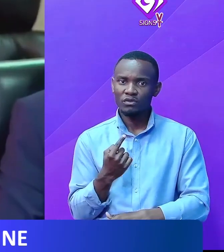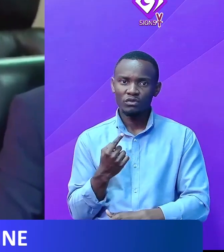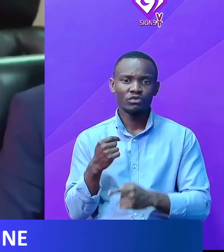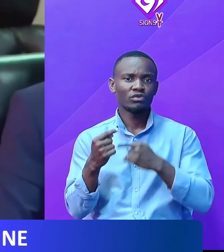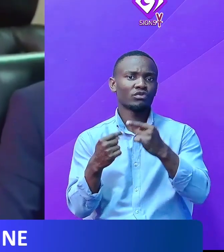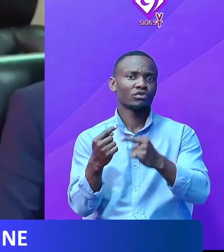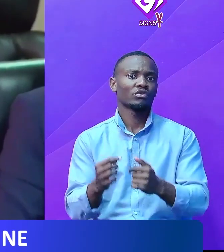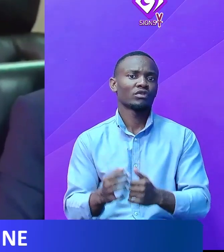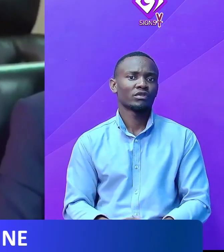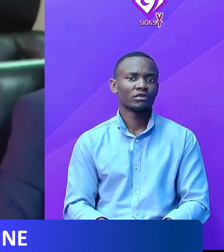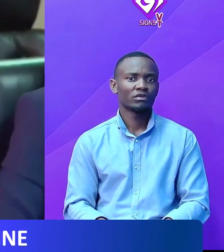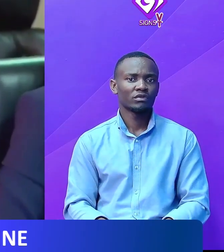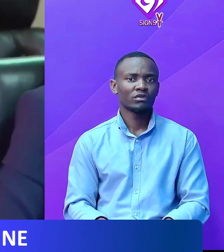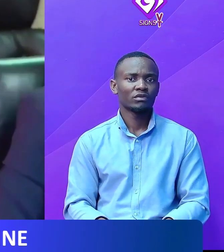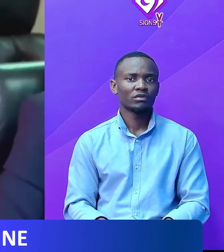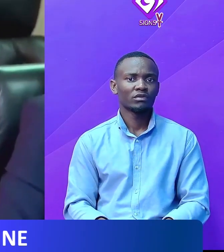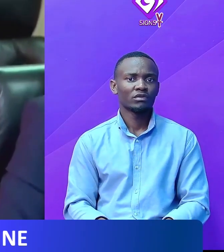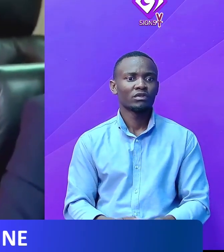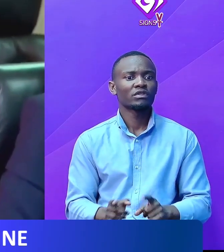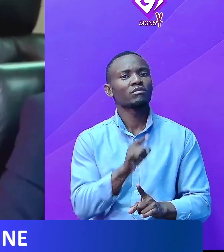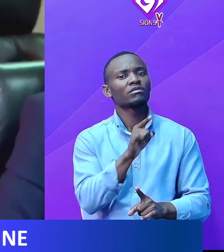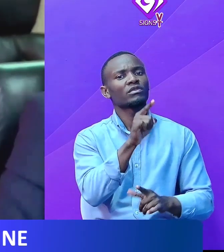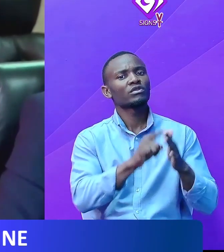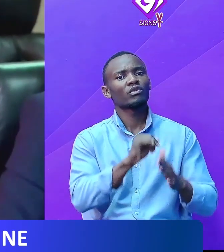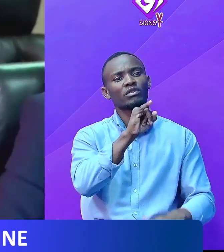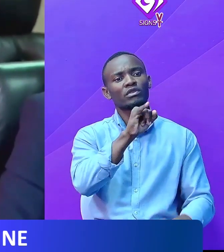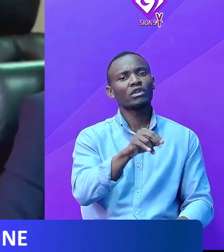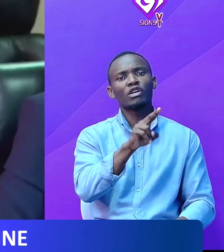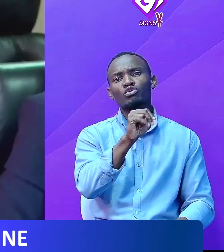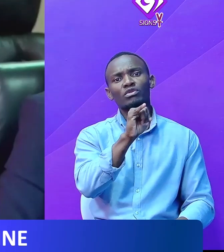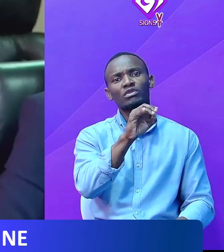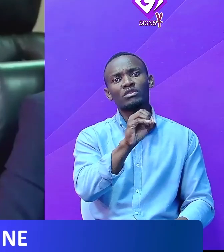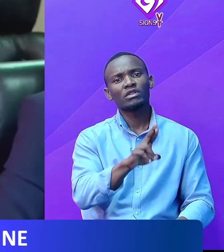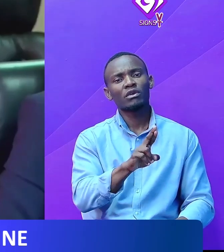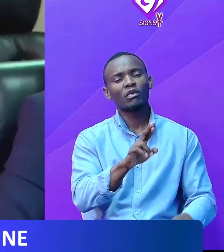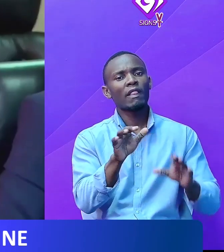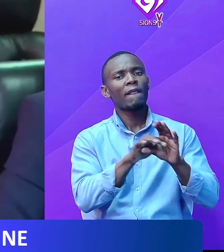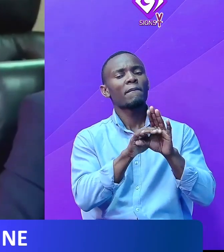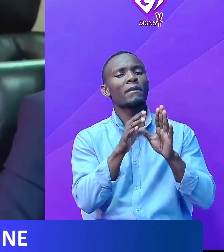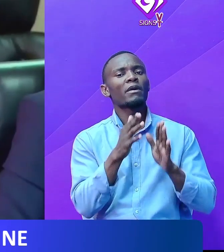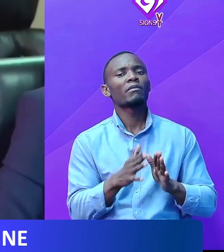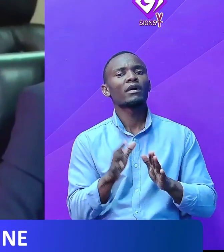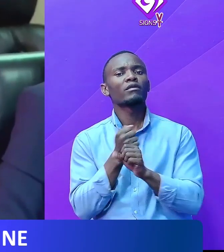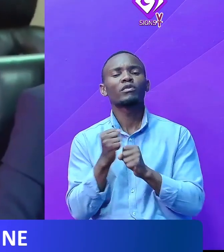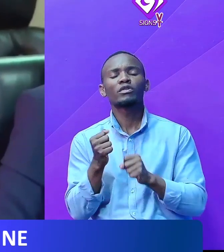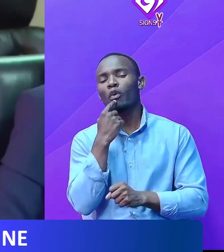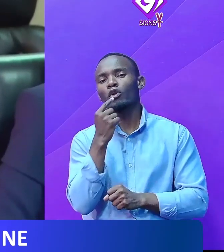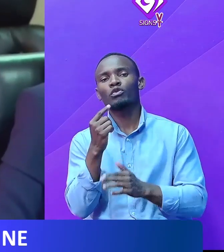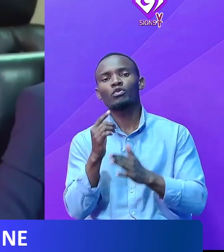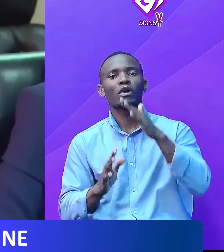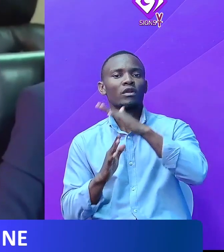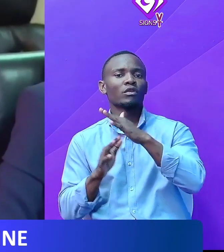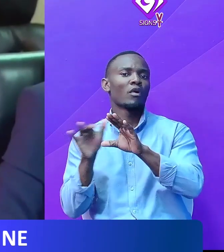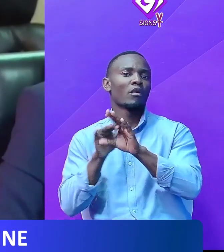I've told you to proceed. She's a junior member, talking to a ranking member. Point of order, Honorable Chair. Point of order,